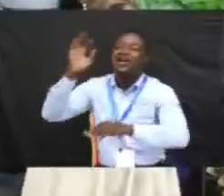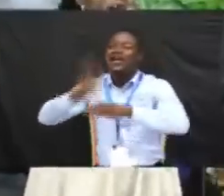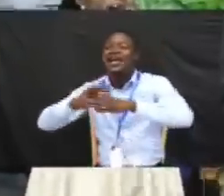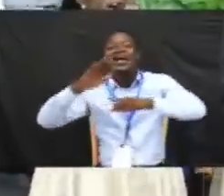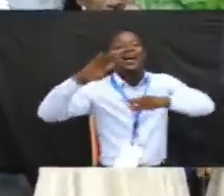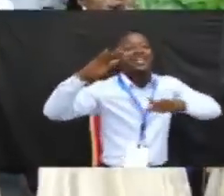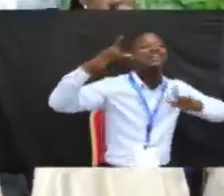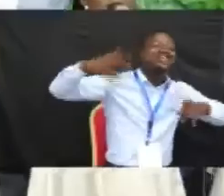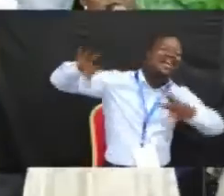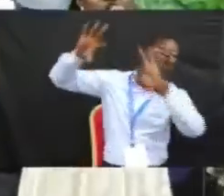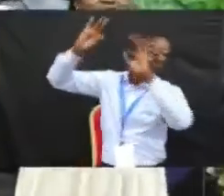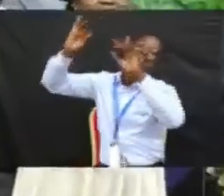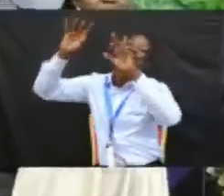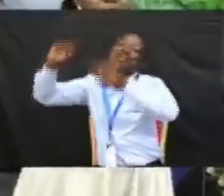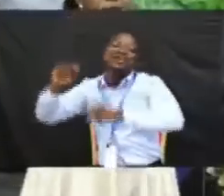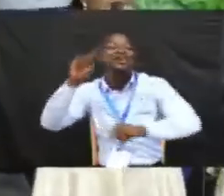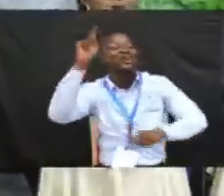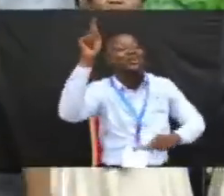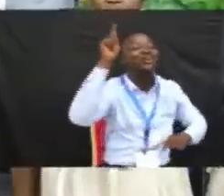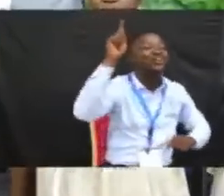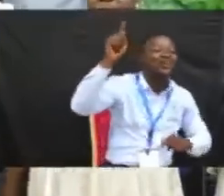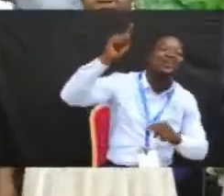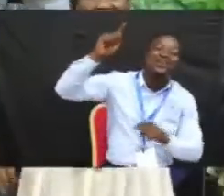Oh, now